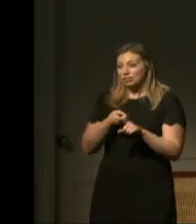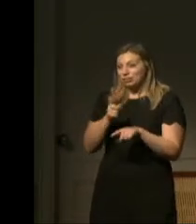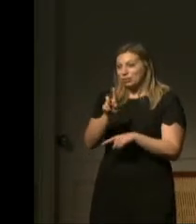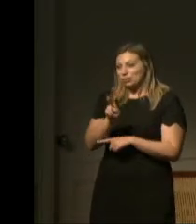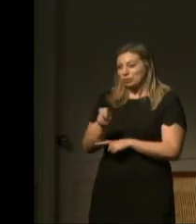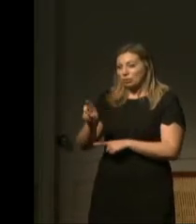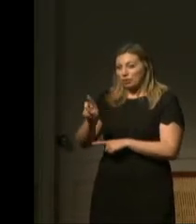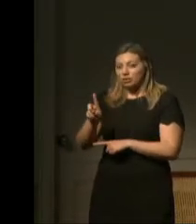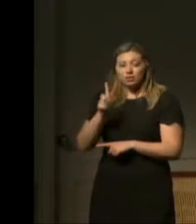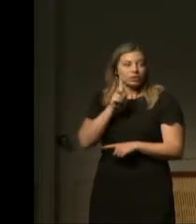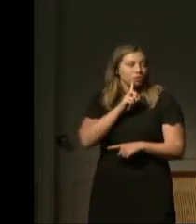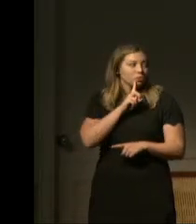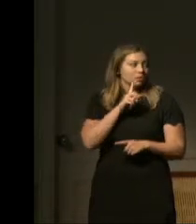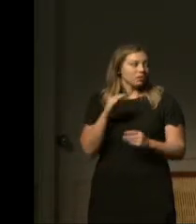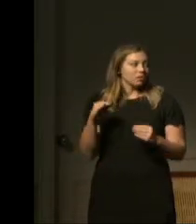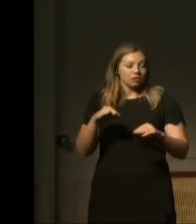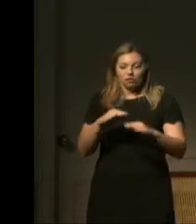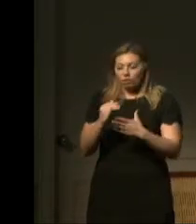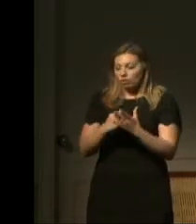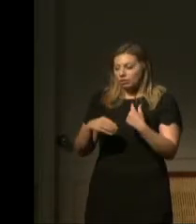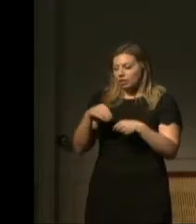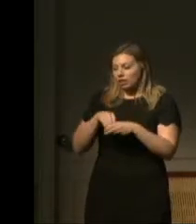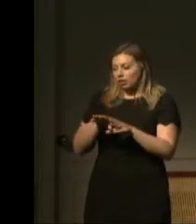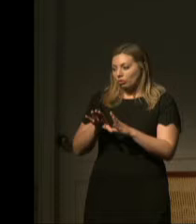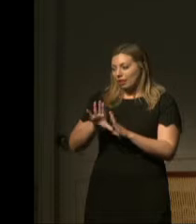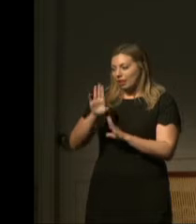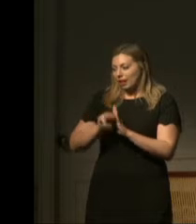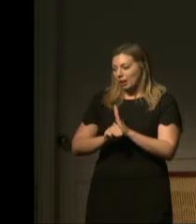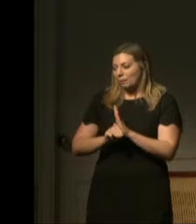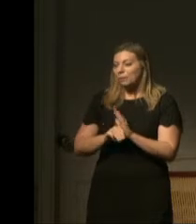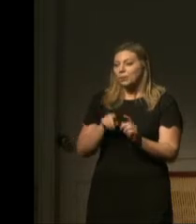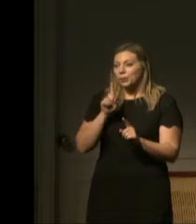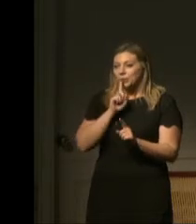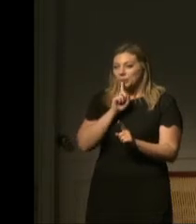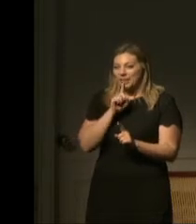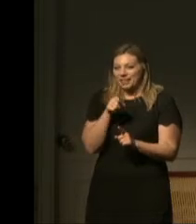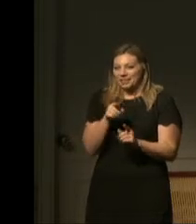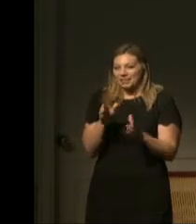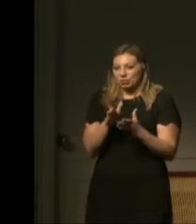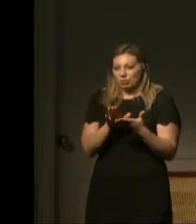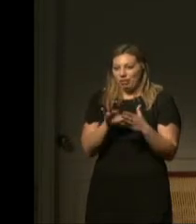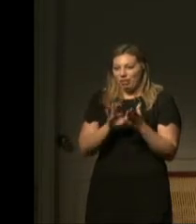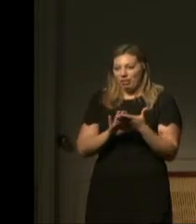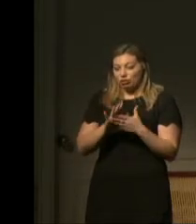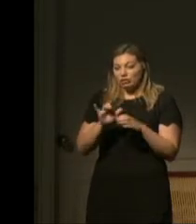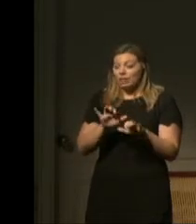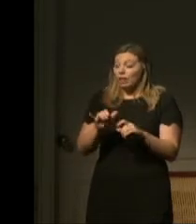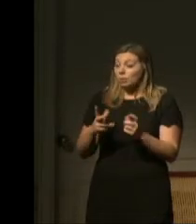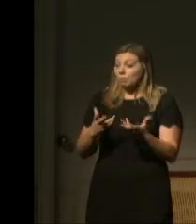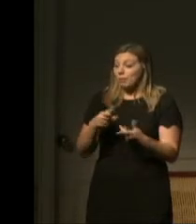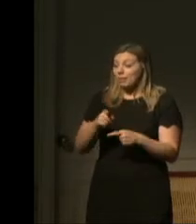for infusing art throughout the curriculum. It may be an art historian's paradise.